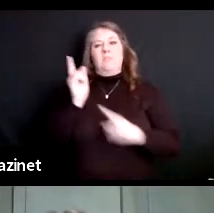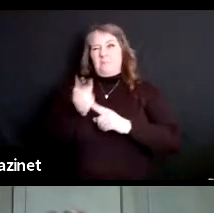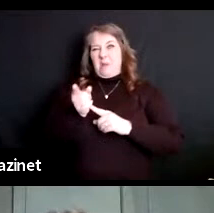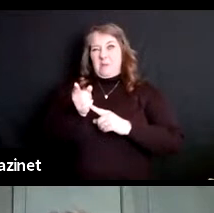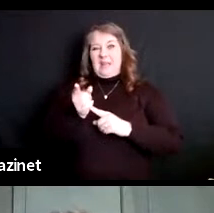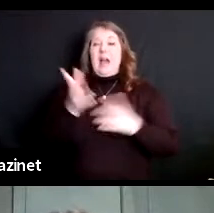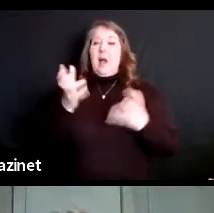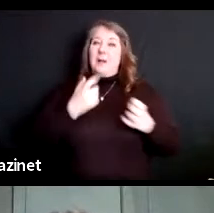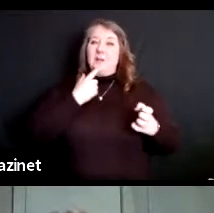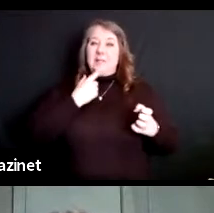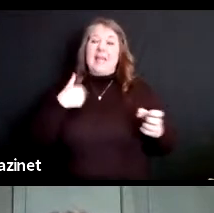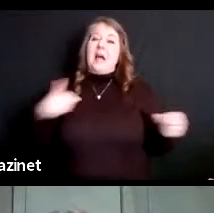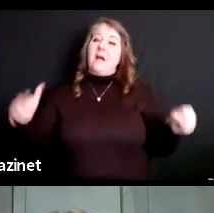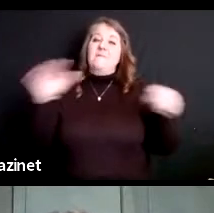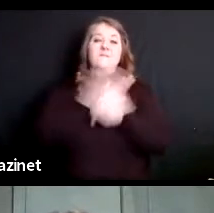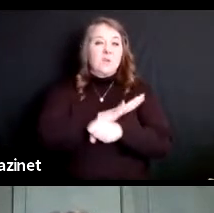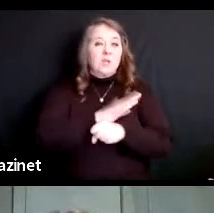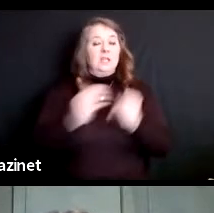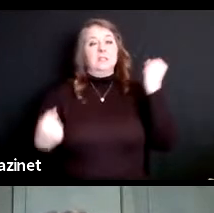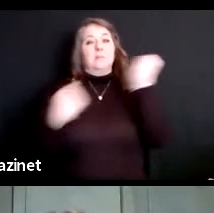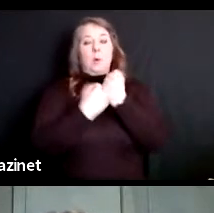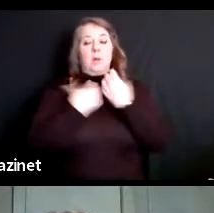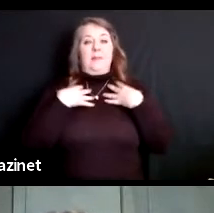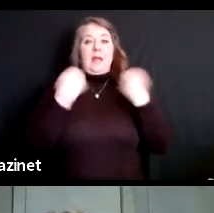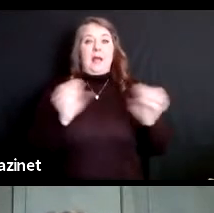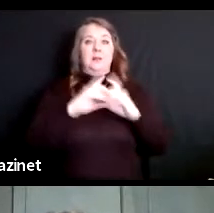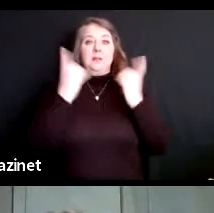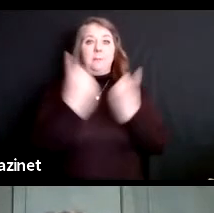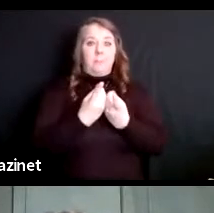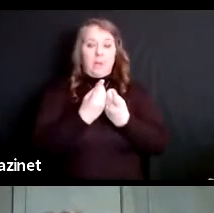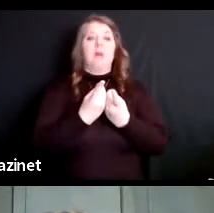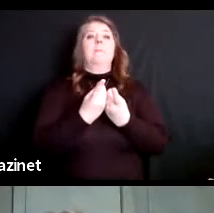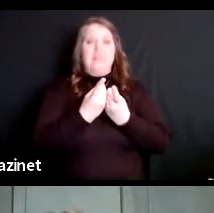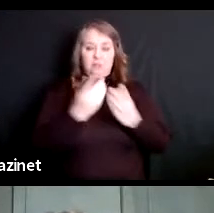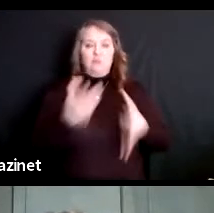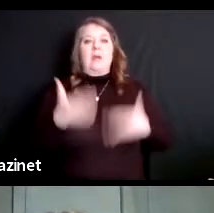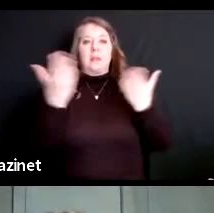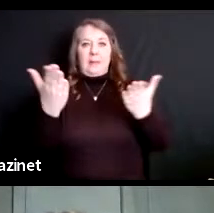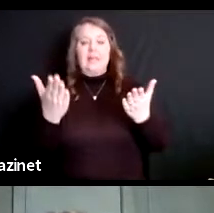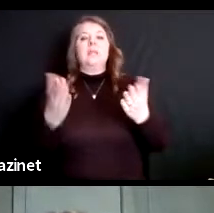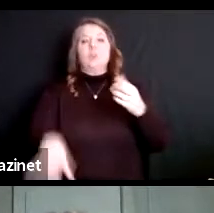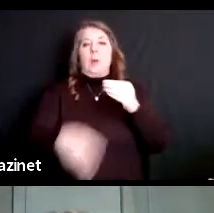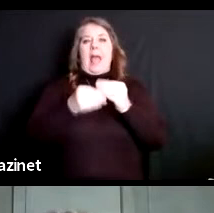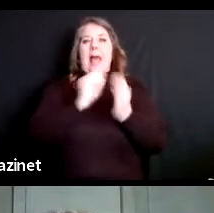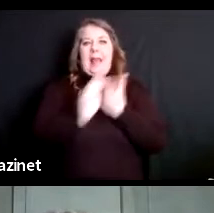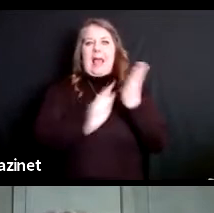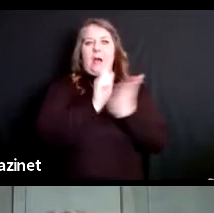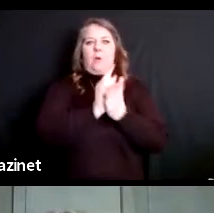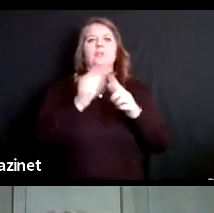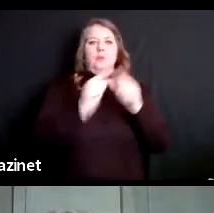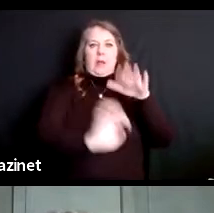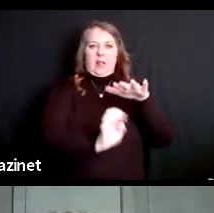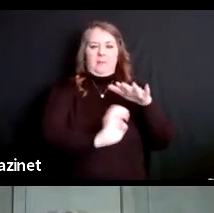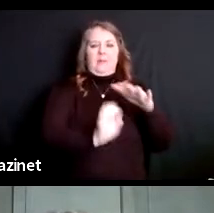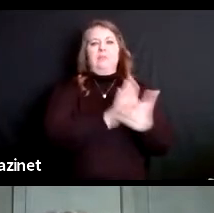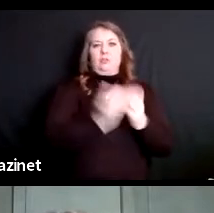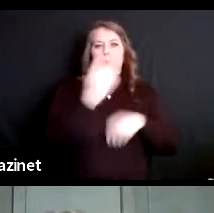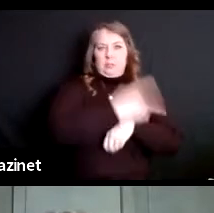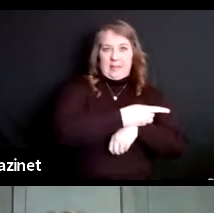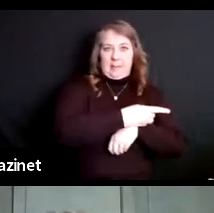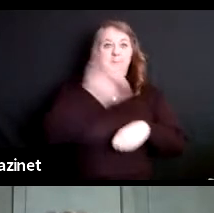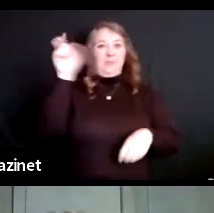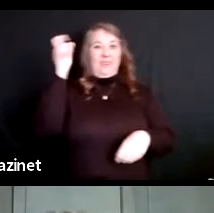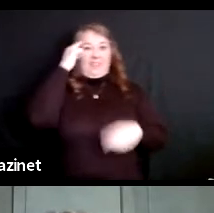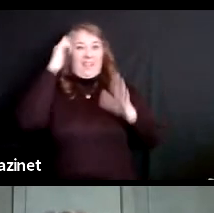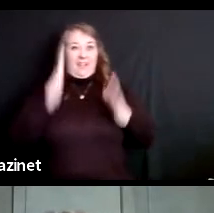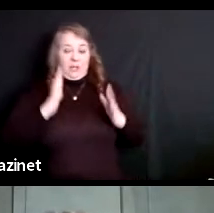I fully support the health district's recommendation to extend the elementary school day. Governor Inslee's recommendation in December